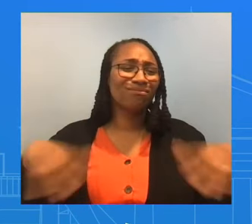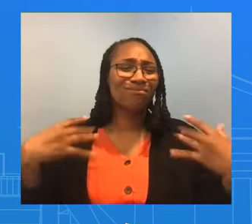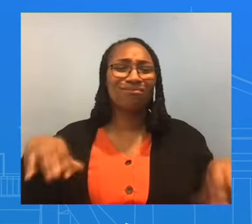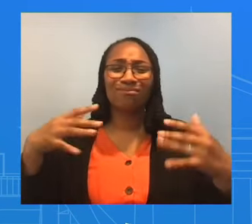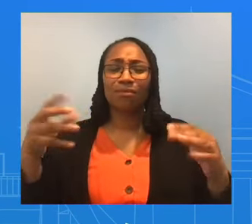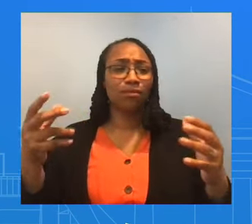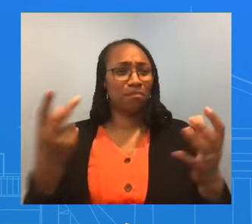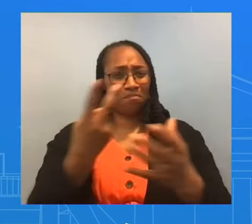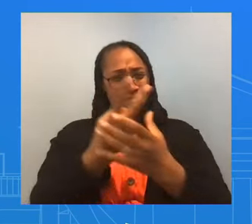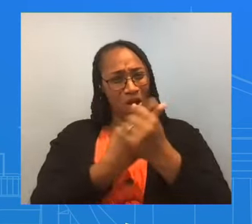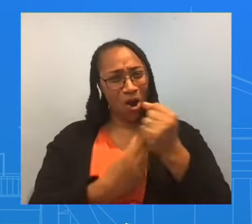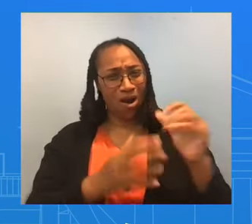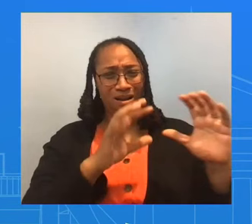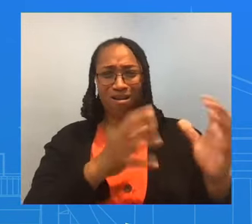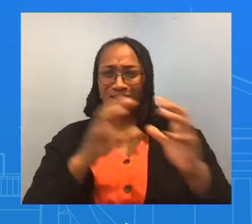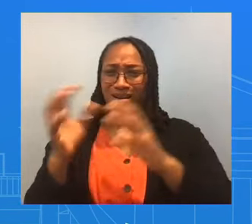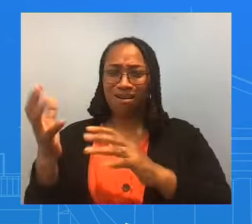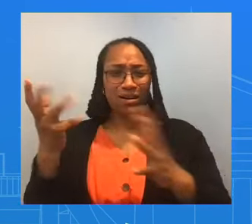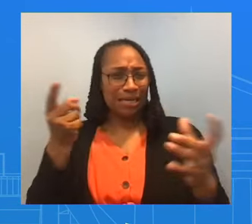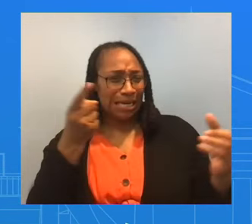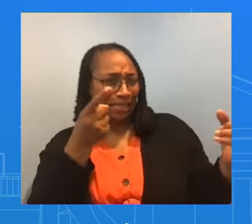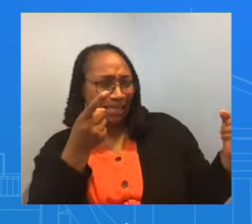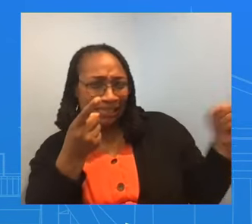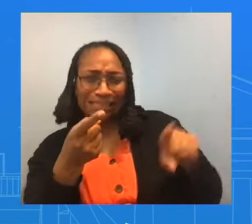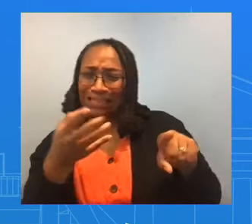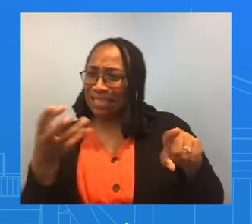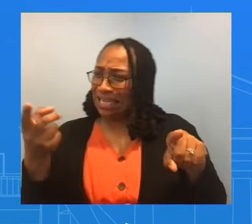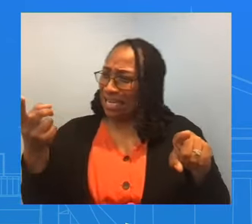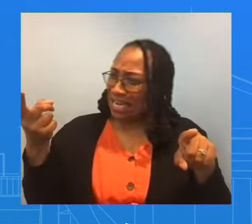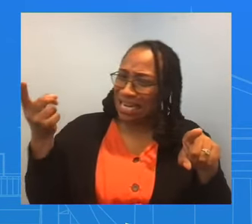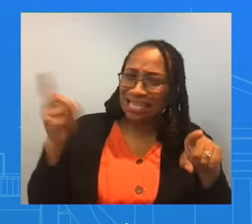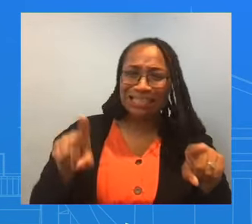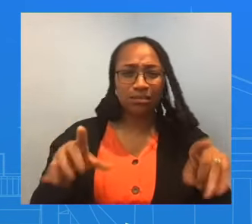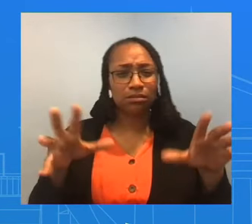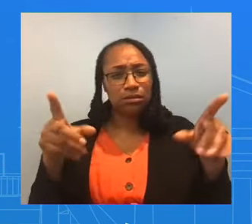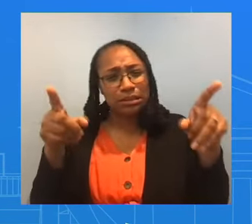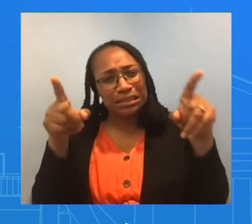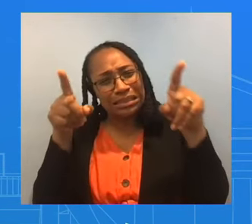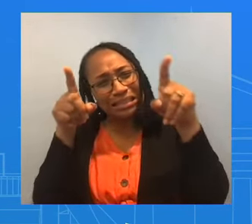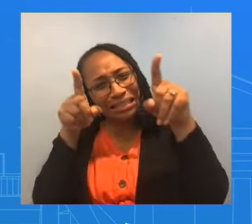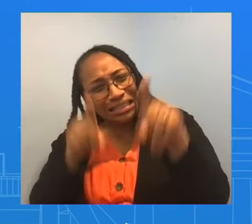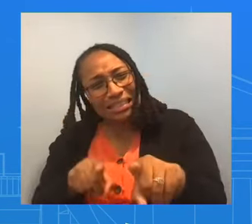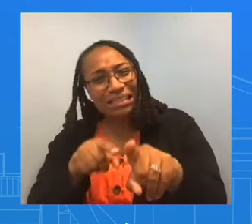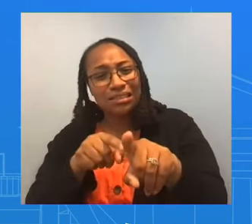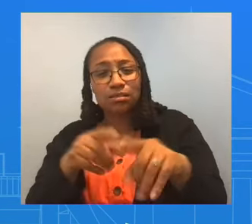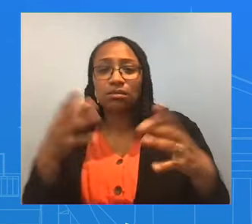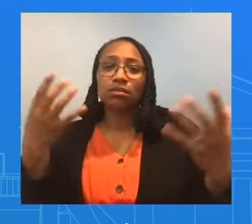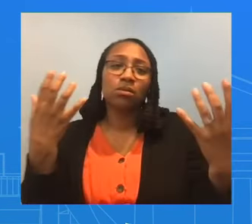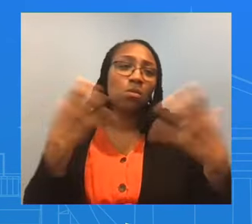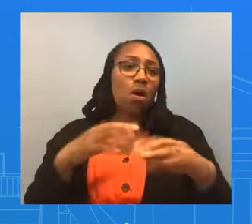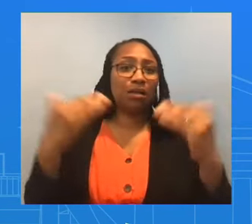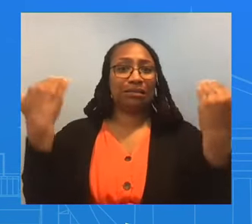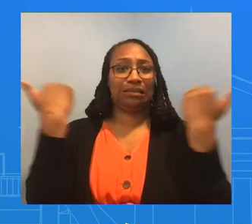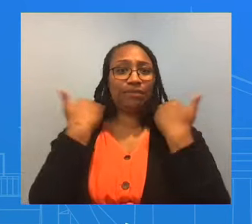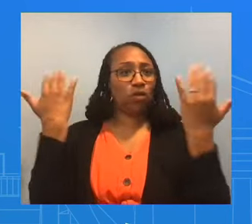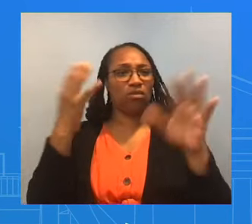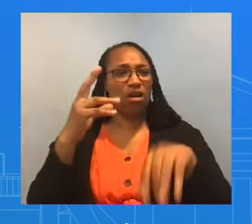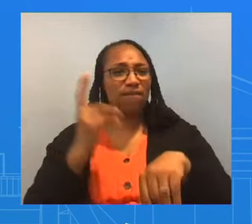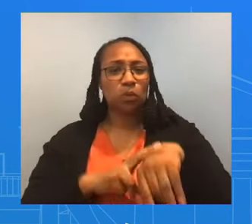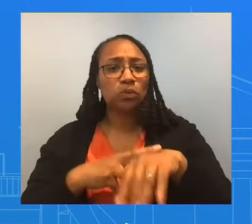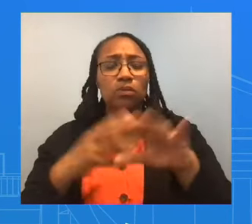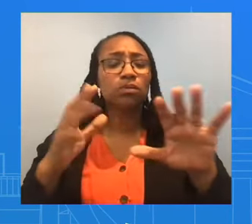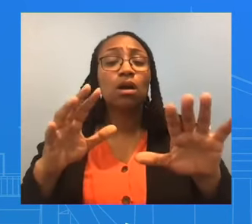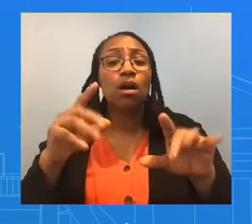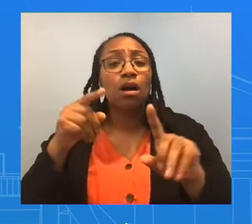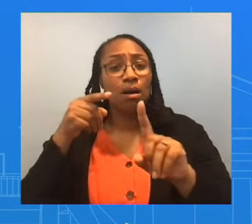critical in making sure that we did not default for the first time ever in the country's history. But he also is going to make sure that